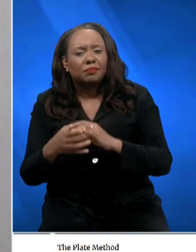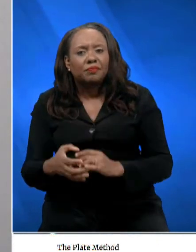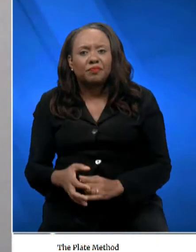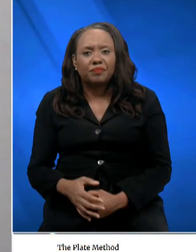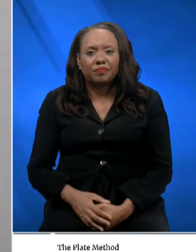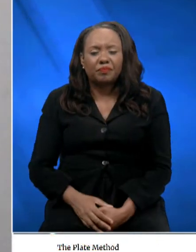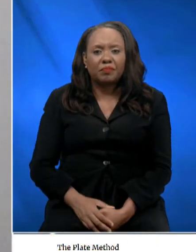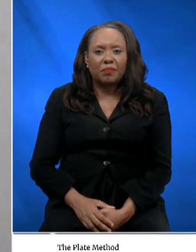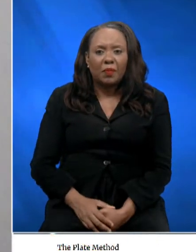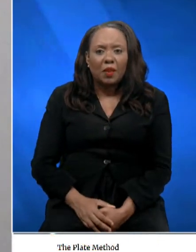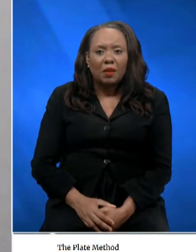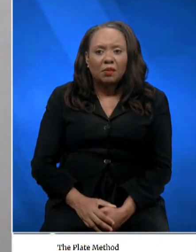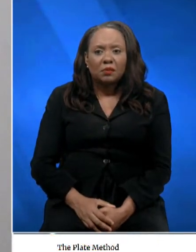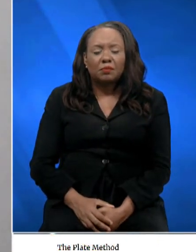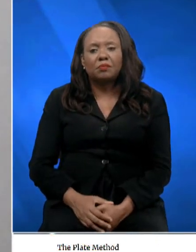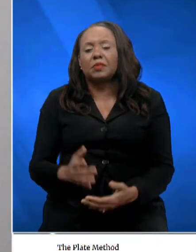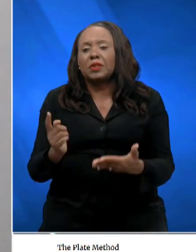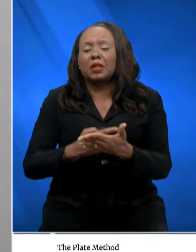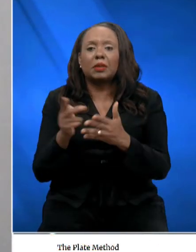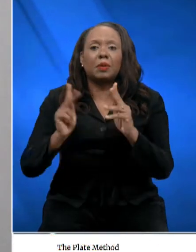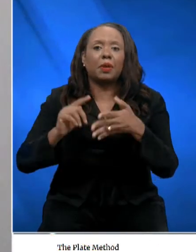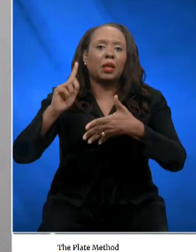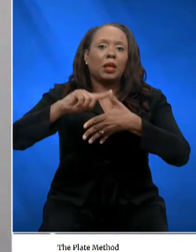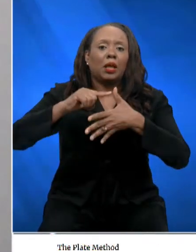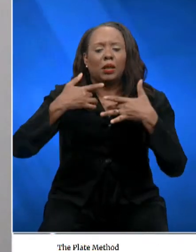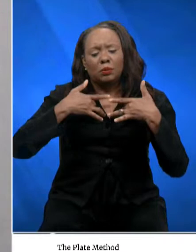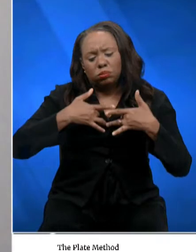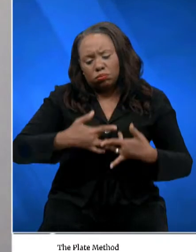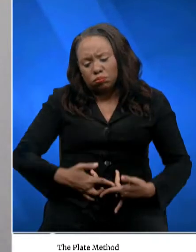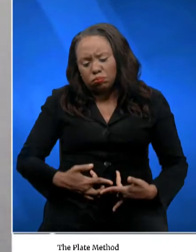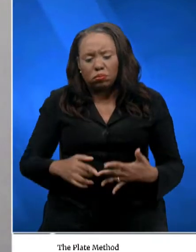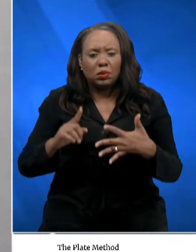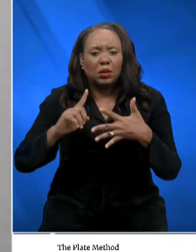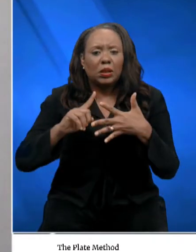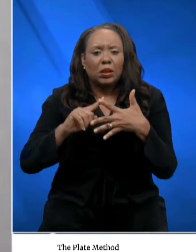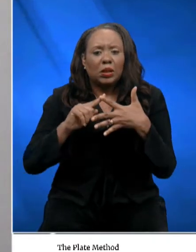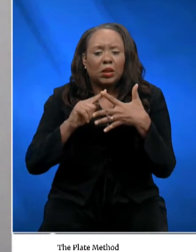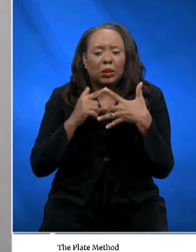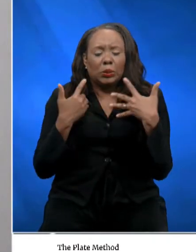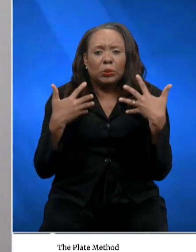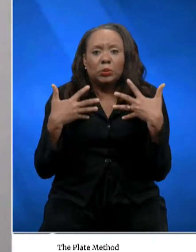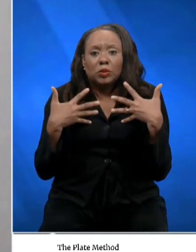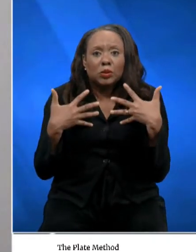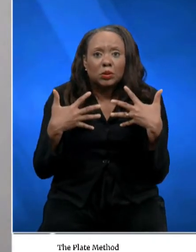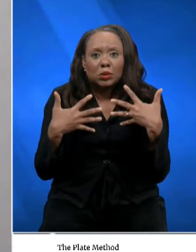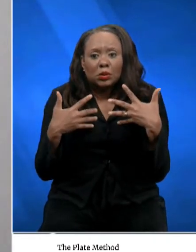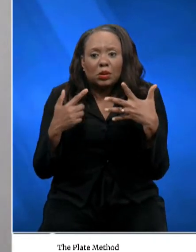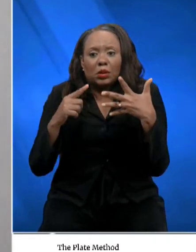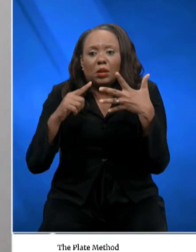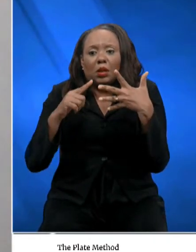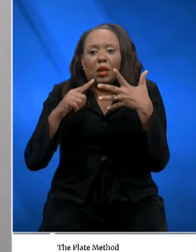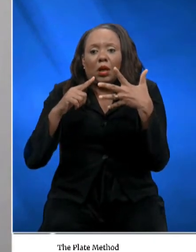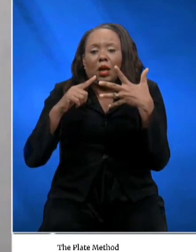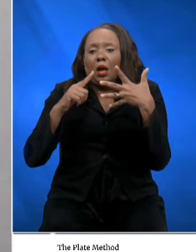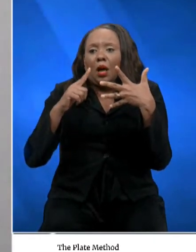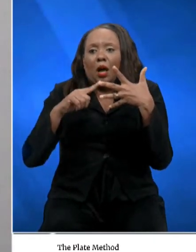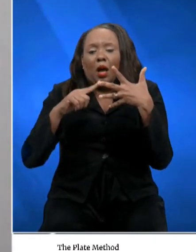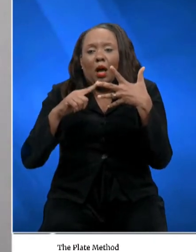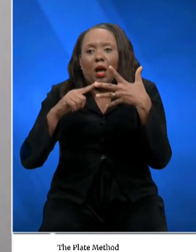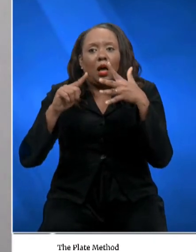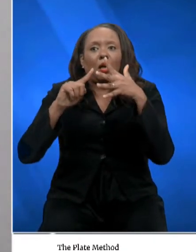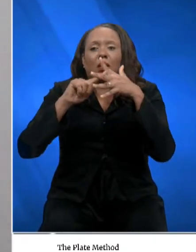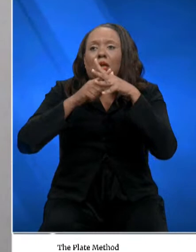from things as depression, anxiety, and even psychosis. But there's also something called diabetes,